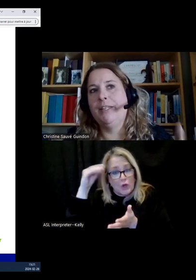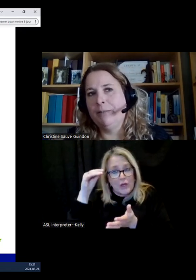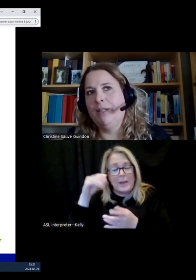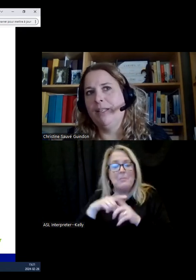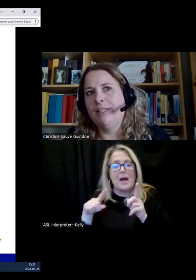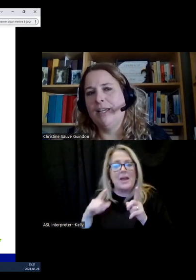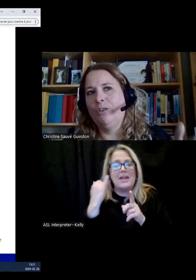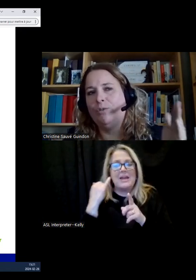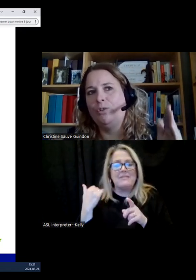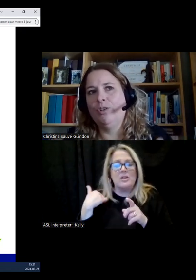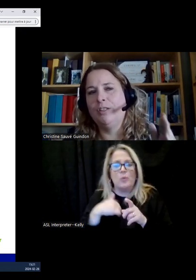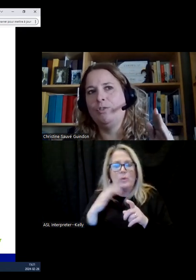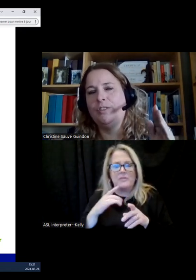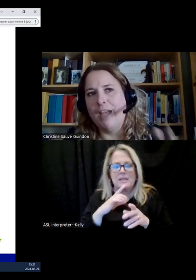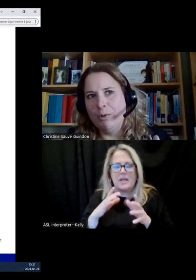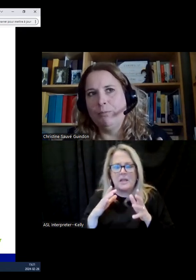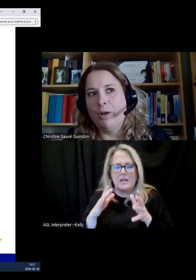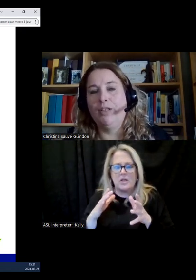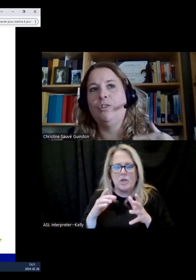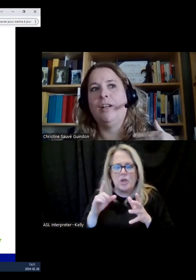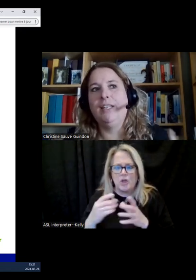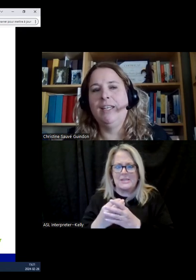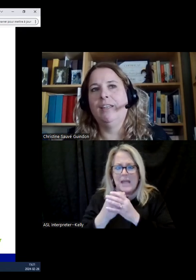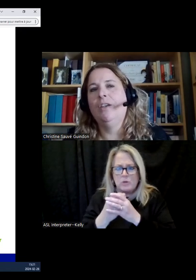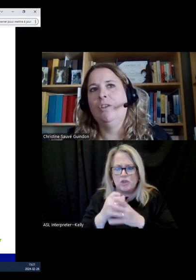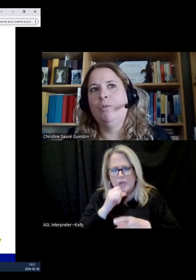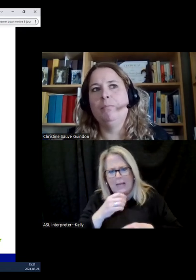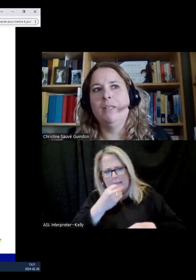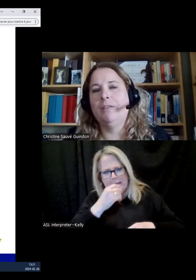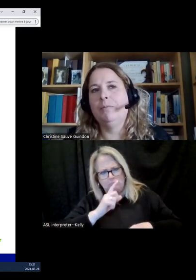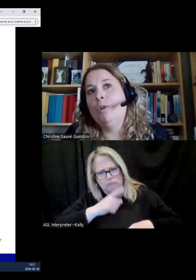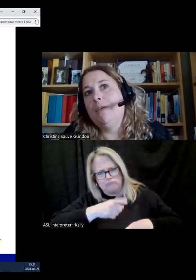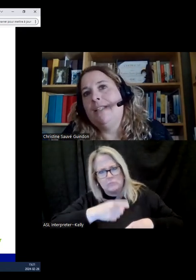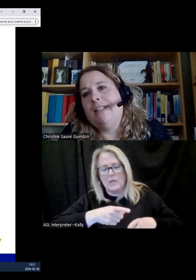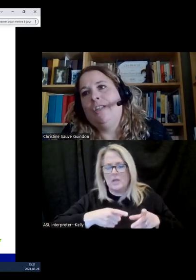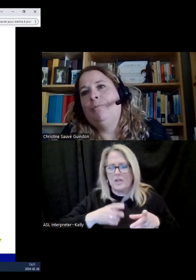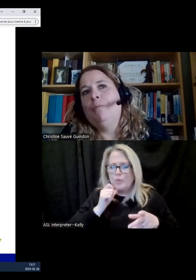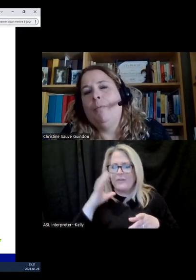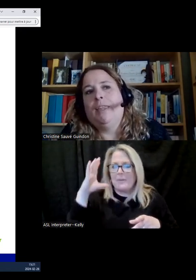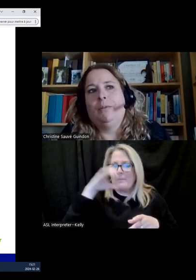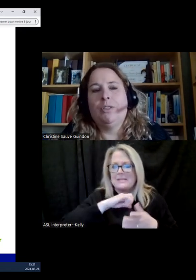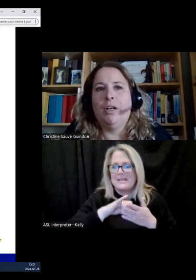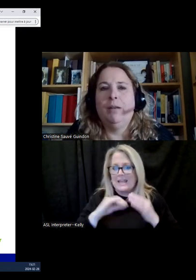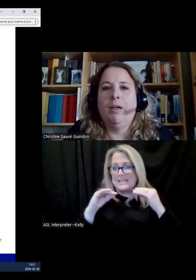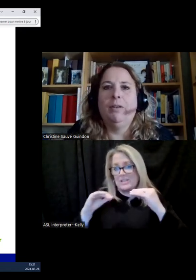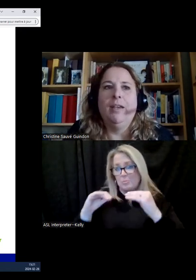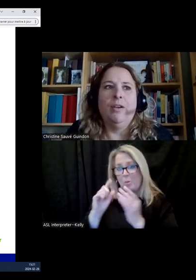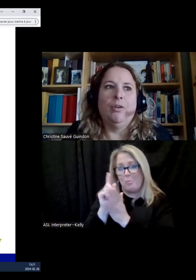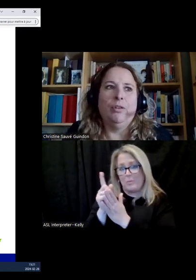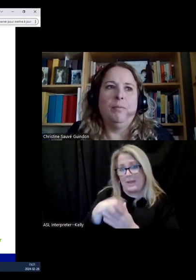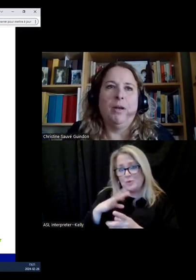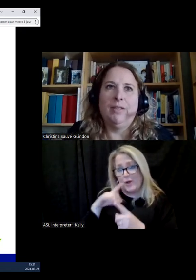would have disciplined him saying, you took your sandwich apart and you're not eating, you would have missed that teachable moment that I was talking